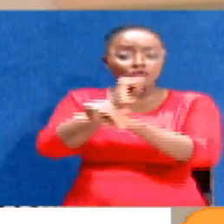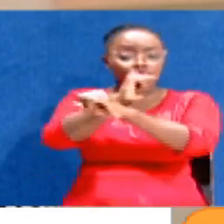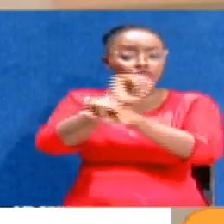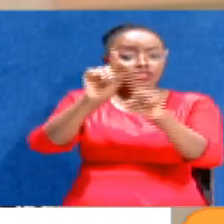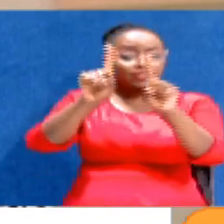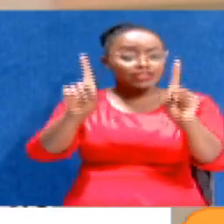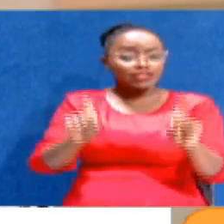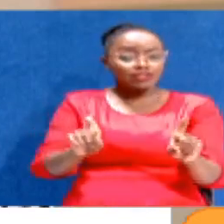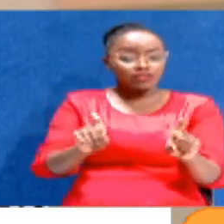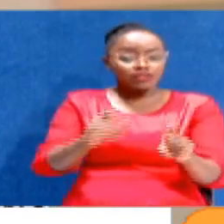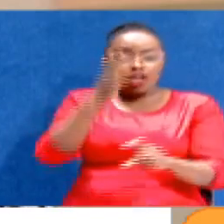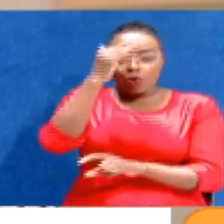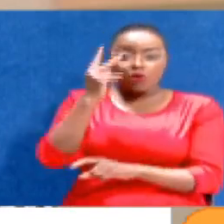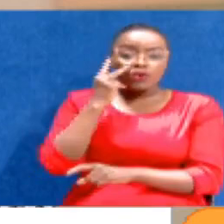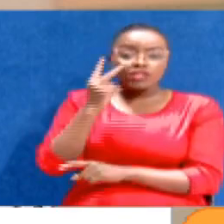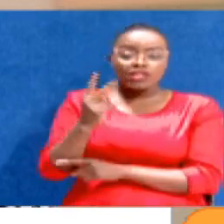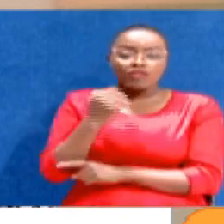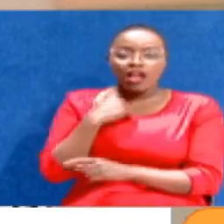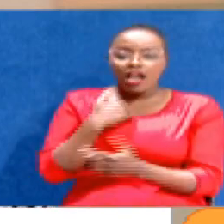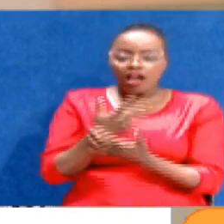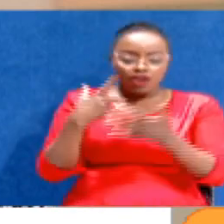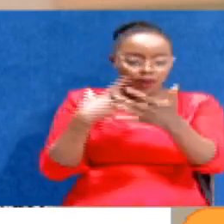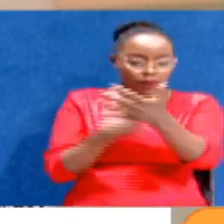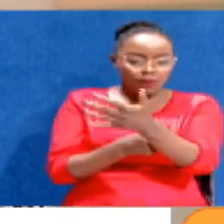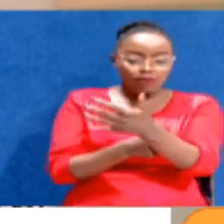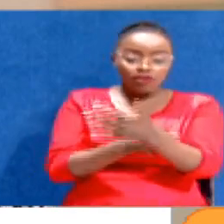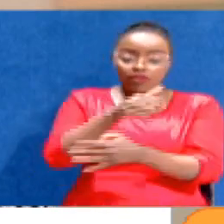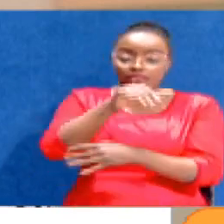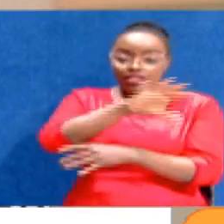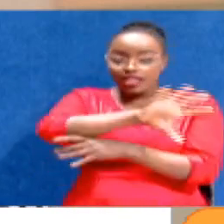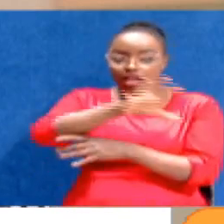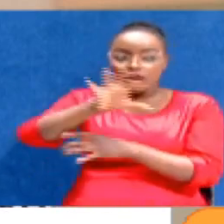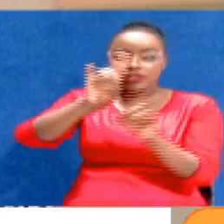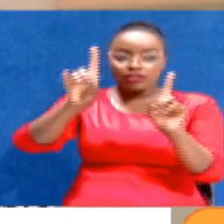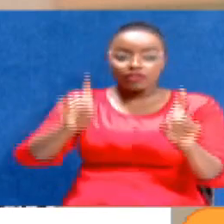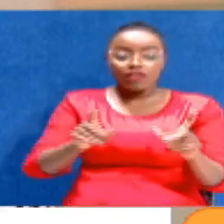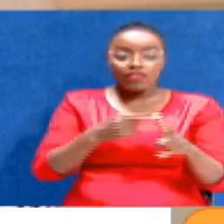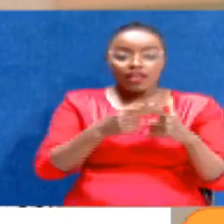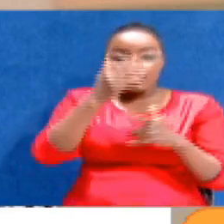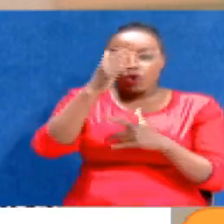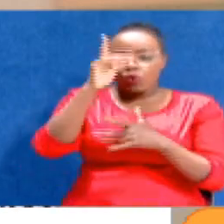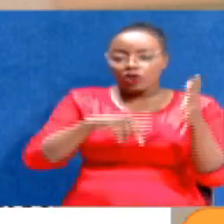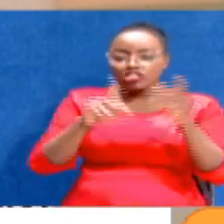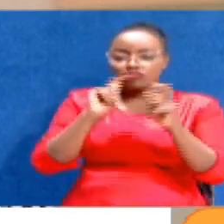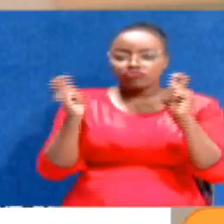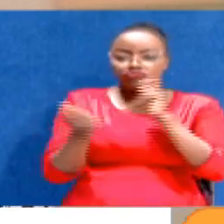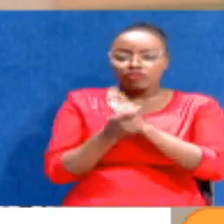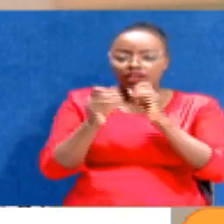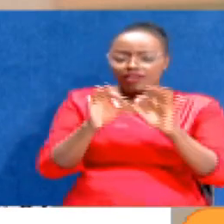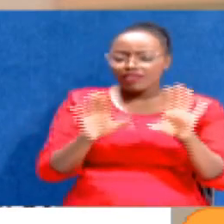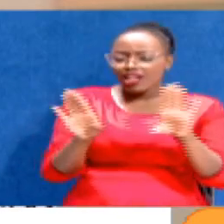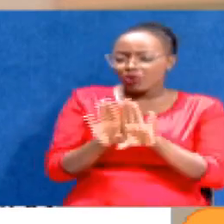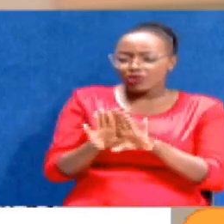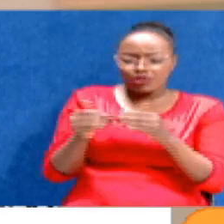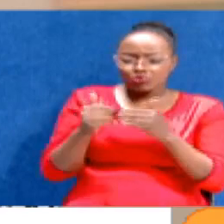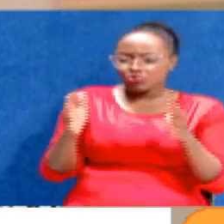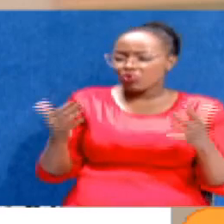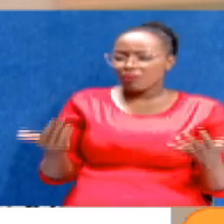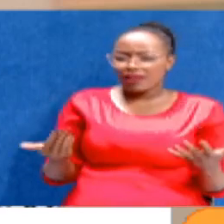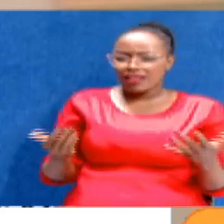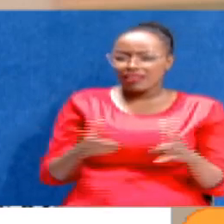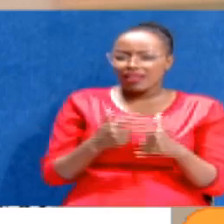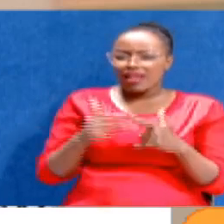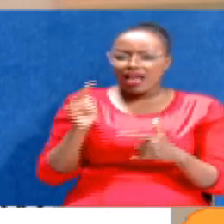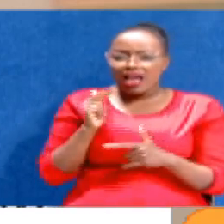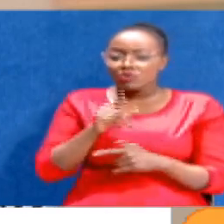protected? Why are we not seeing a massive vaccination drive in the 5 counties? And what will have changed when the lockdown is lifted? After all,